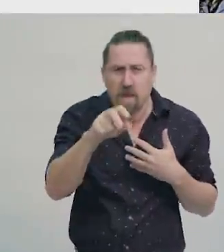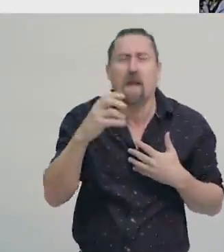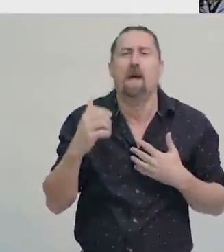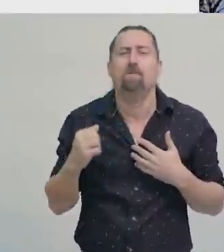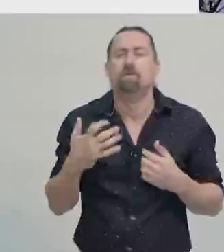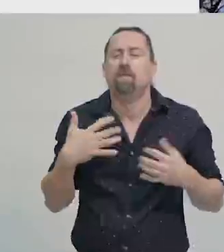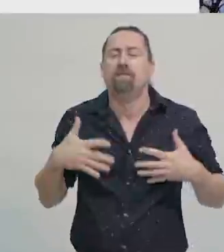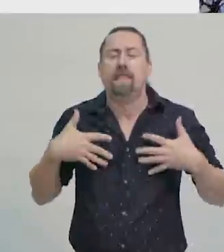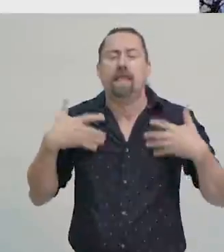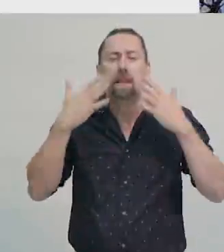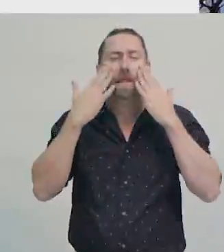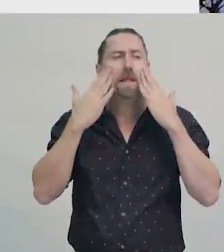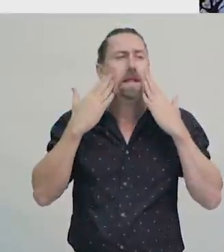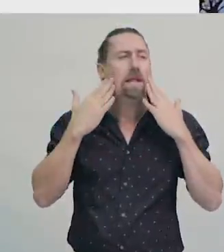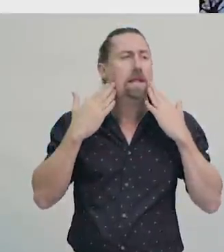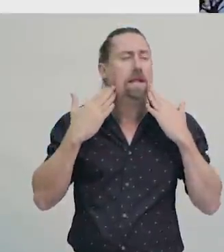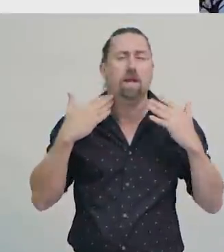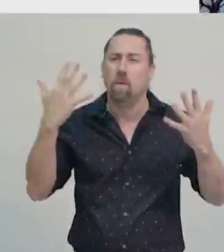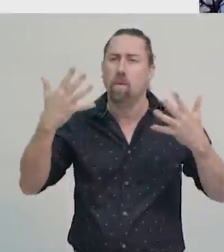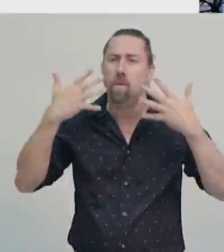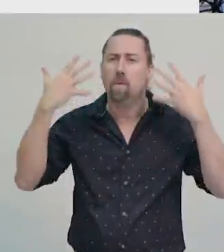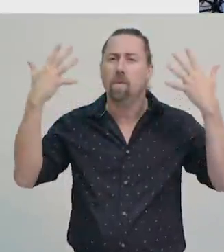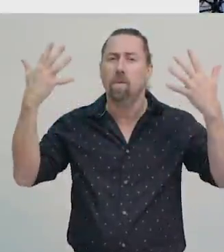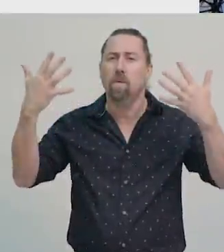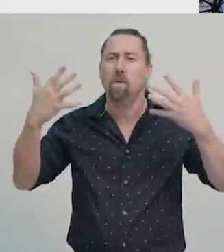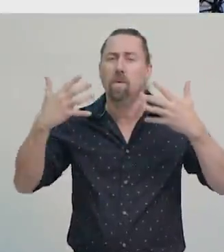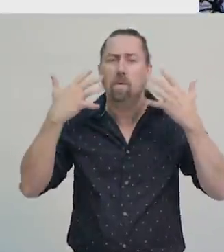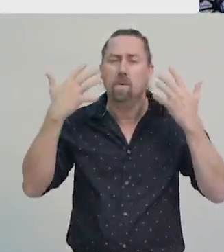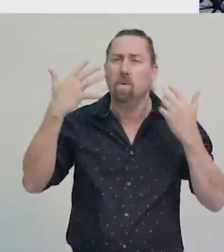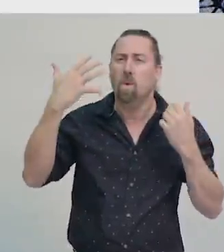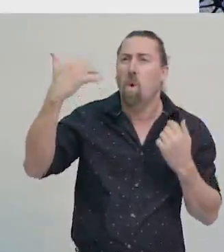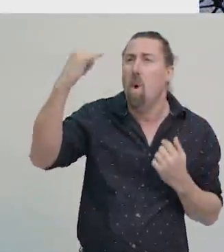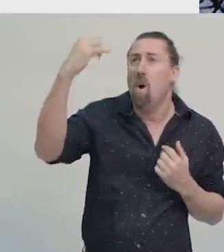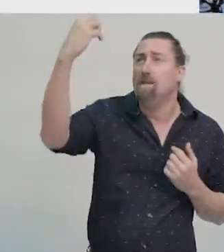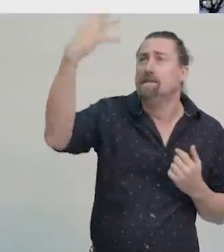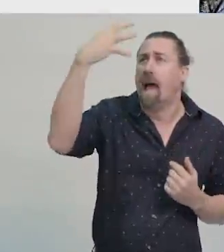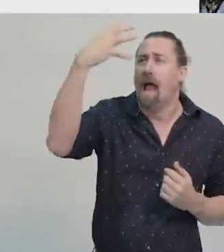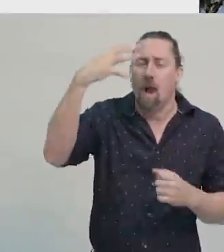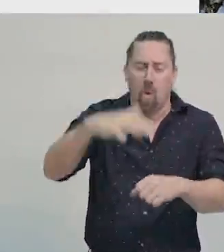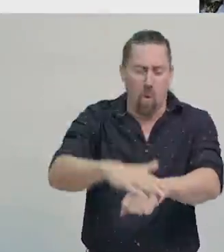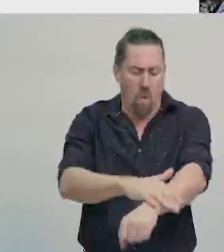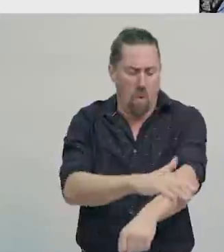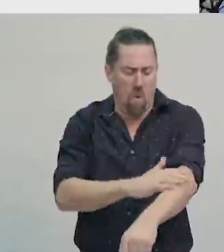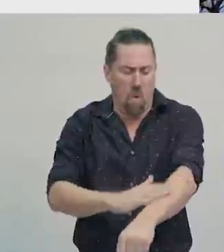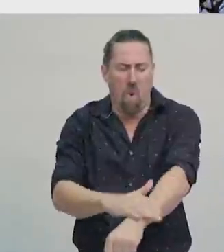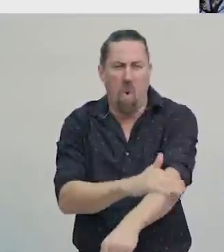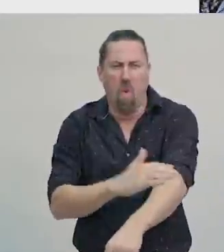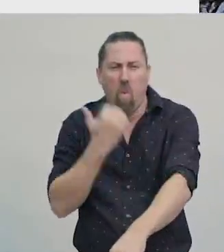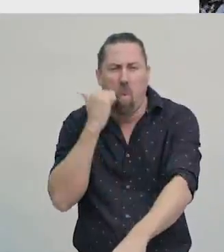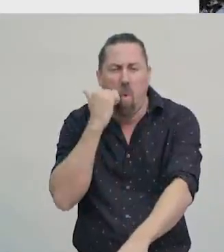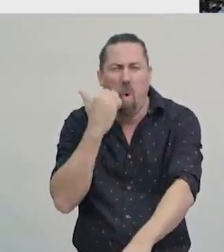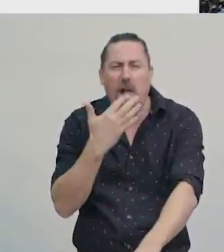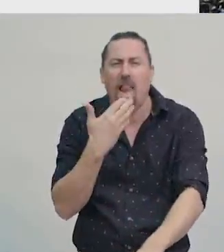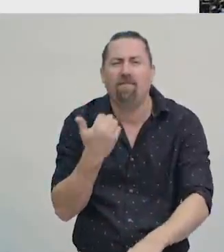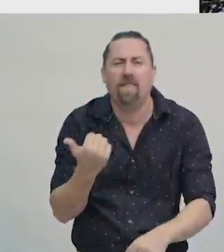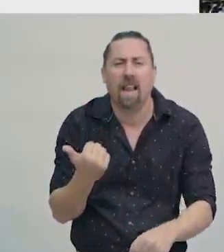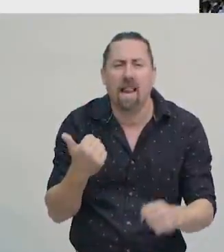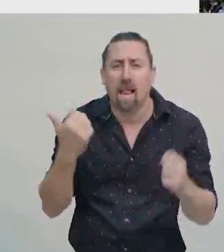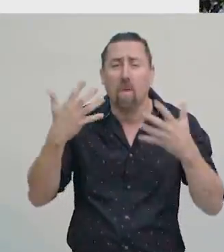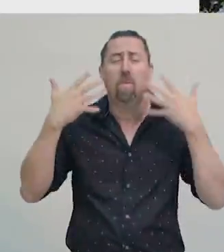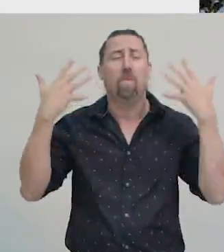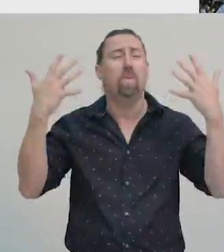Miss Mac, and today we're learning all about the weather. Why is the weather important? Well, the weather gives us important clues about what we